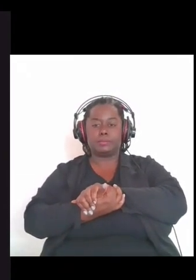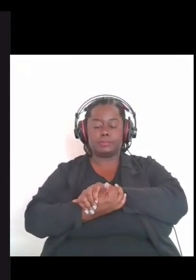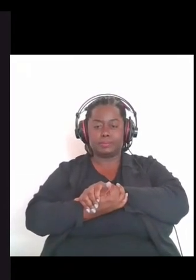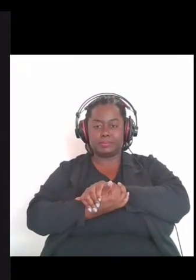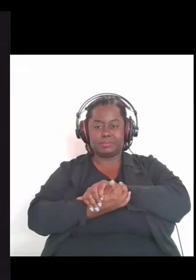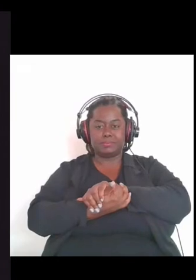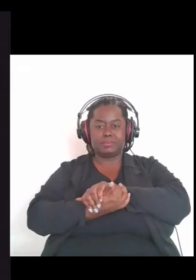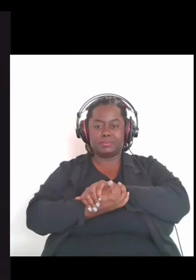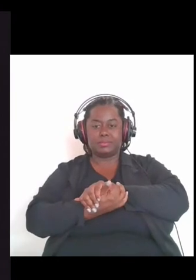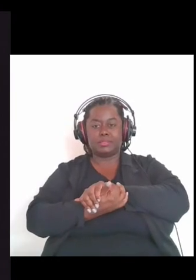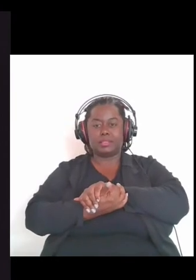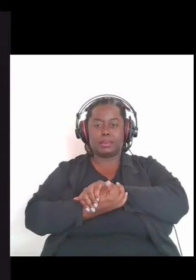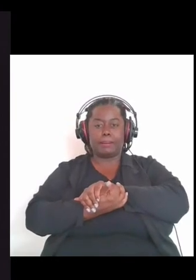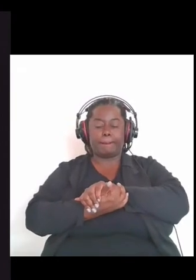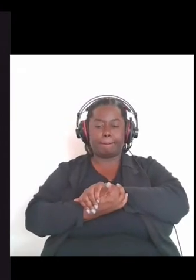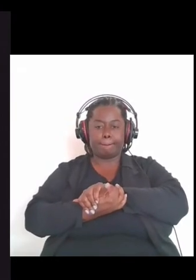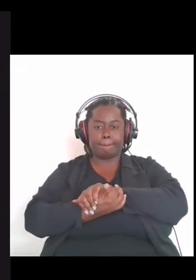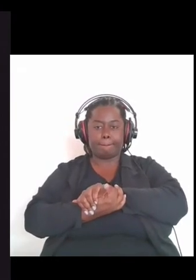um